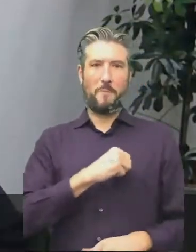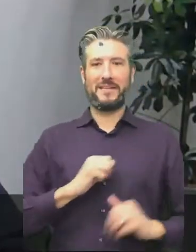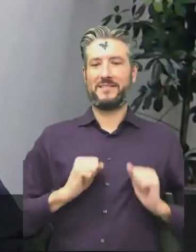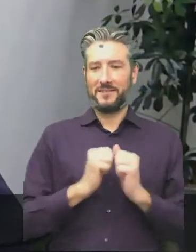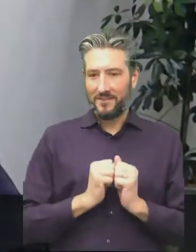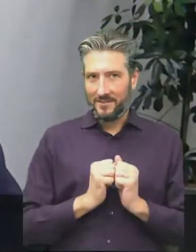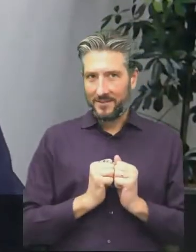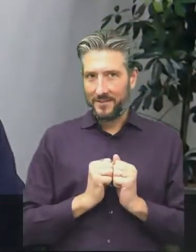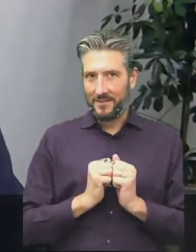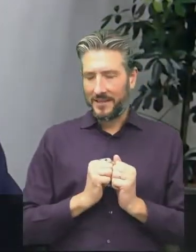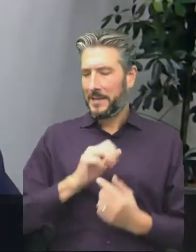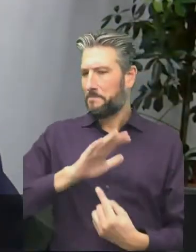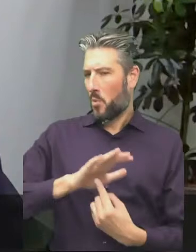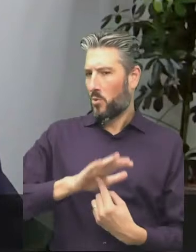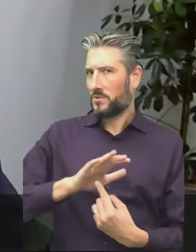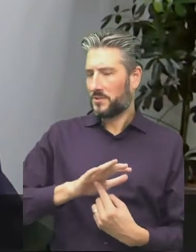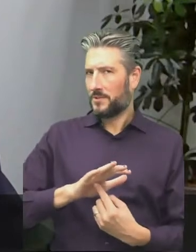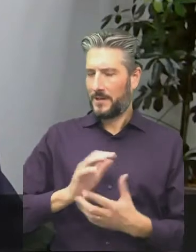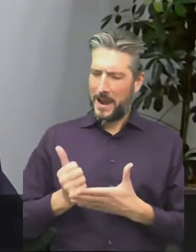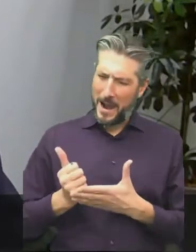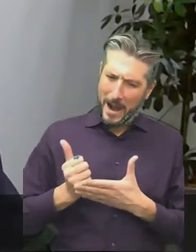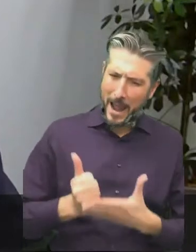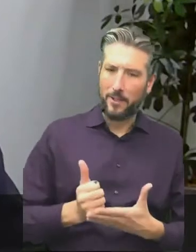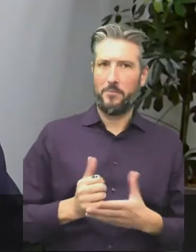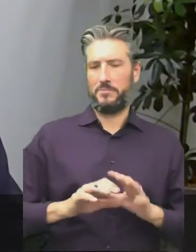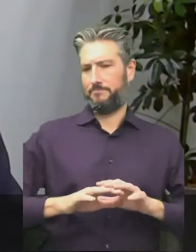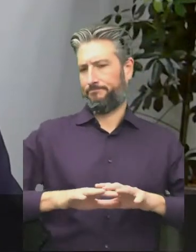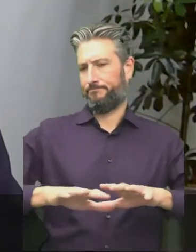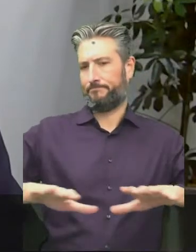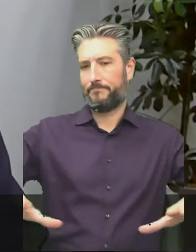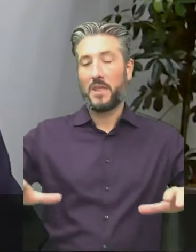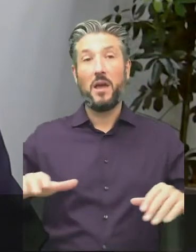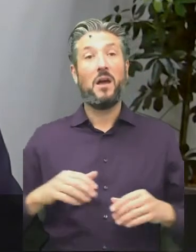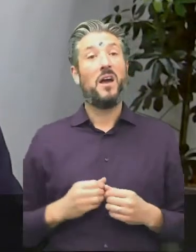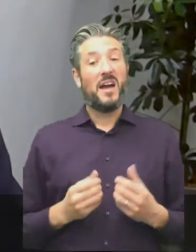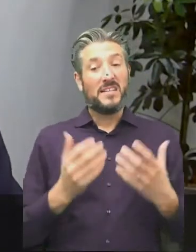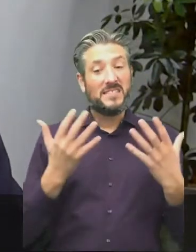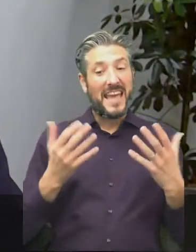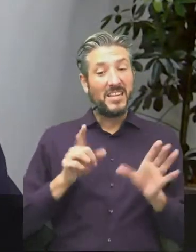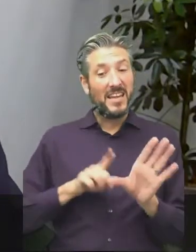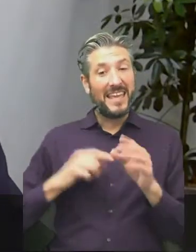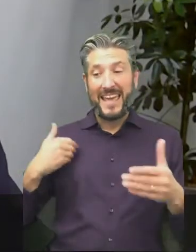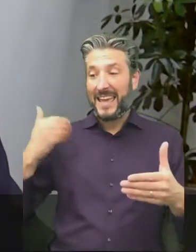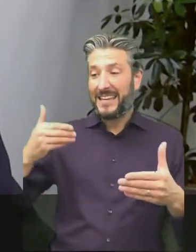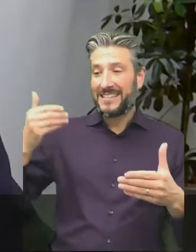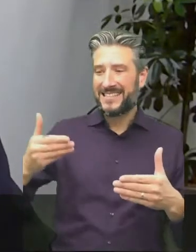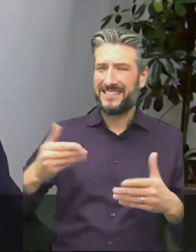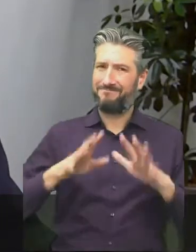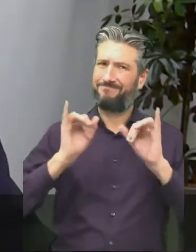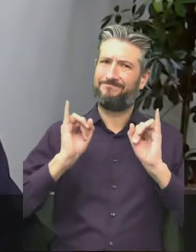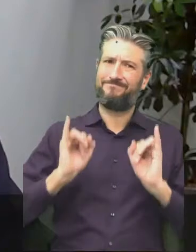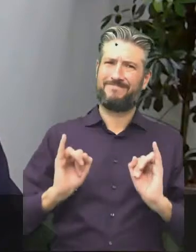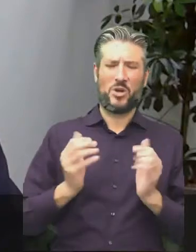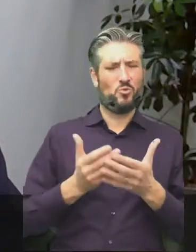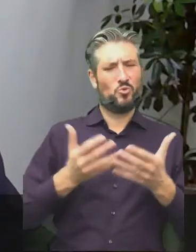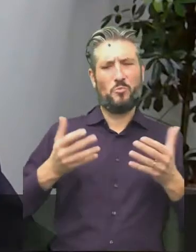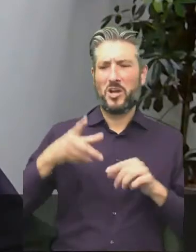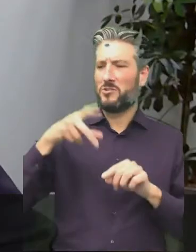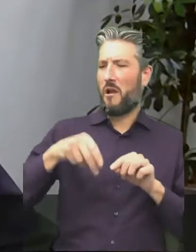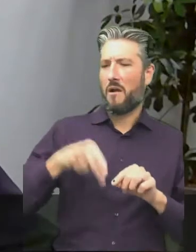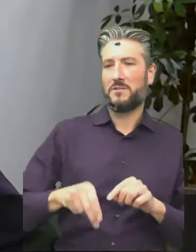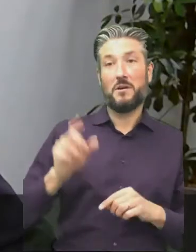afraid over the last 10 years, there's been too much cutting and not enough helping hand from the government.